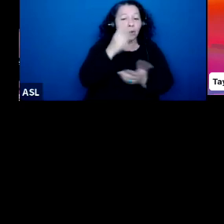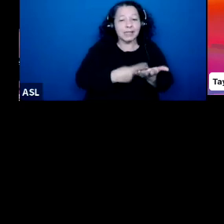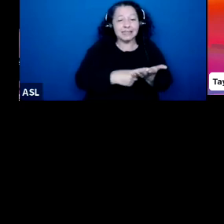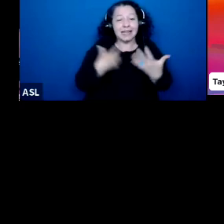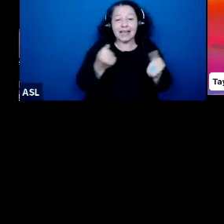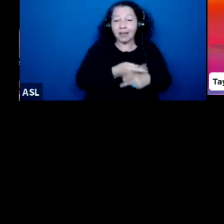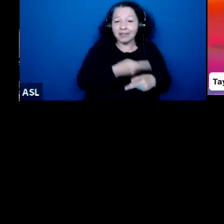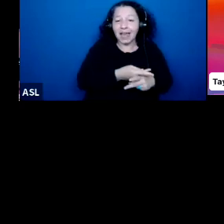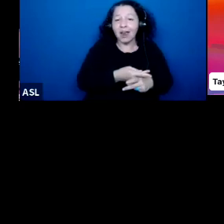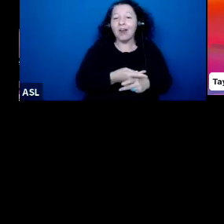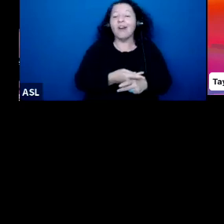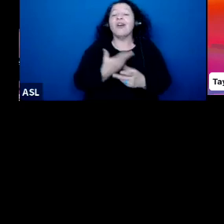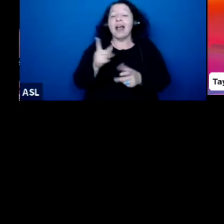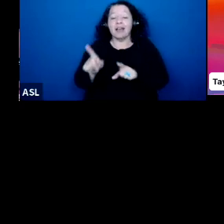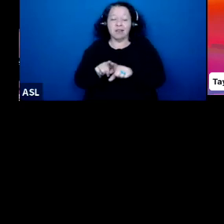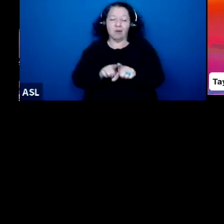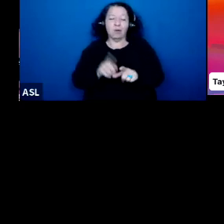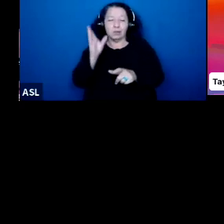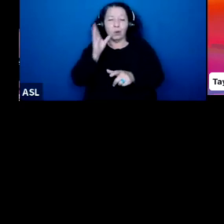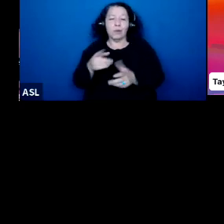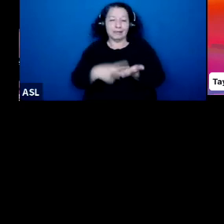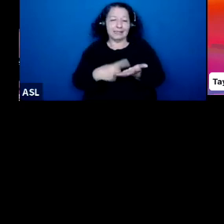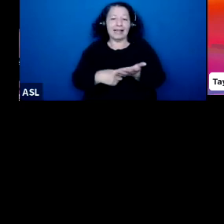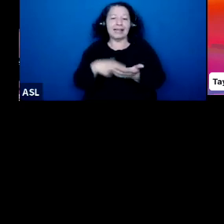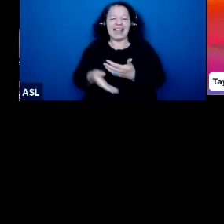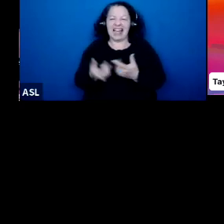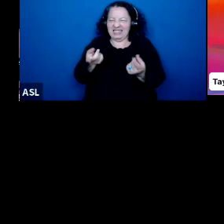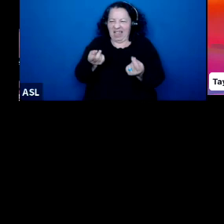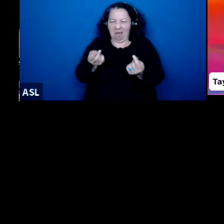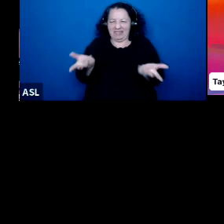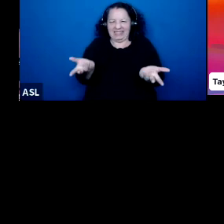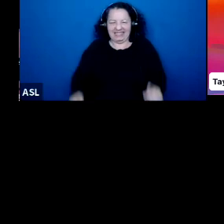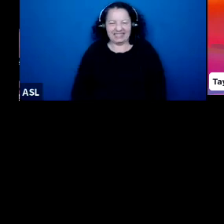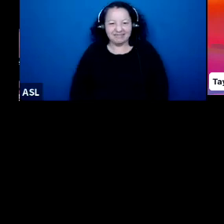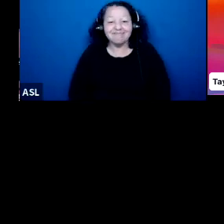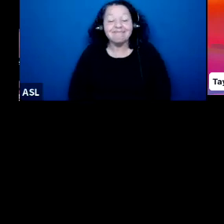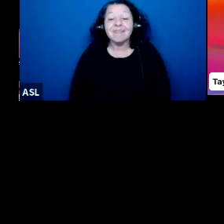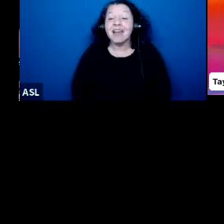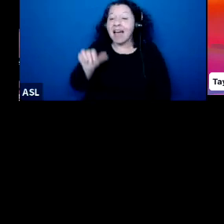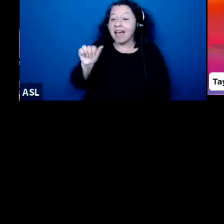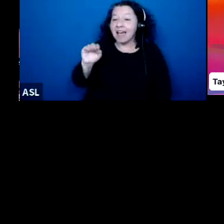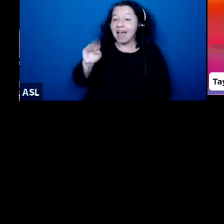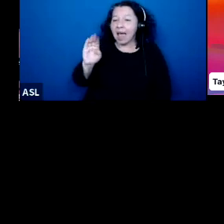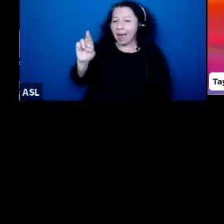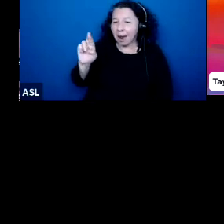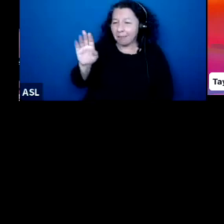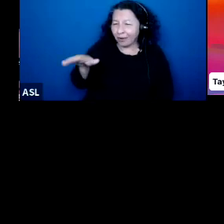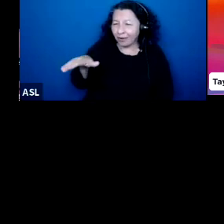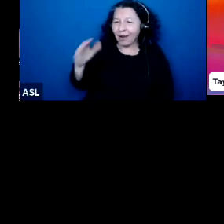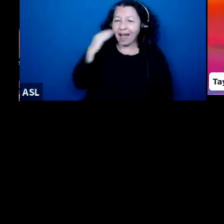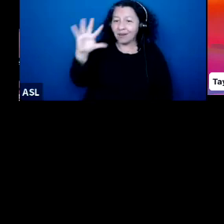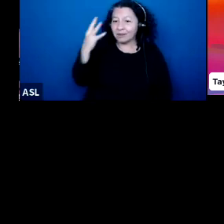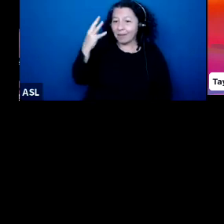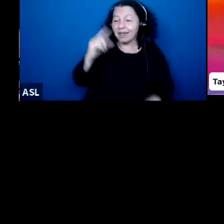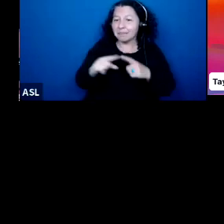into next steps. And Amber, I am seeing, I know you're spotlit, but for some reason, someone's saying the ASL